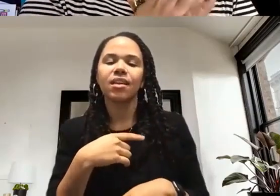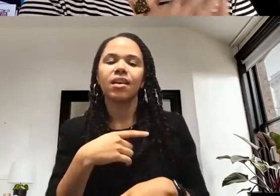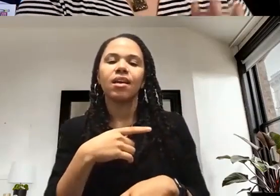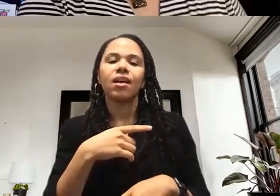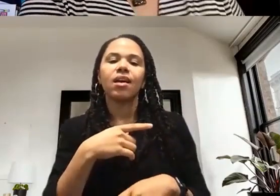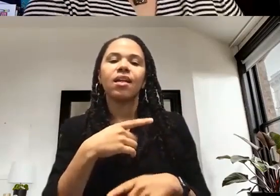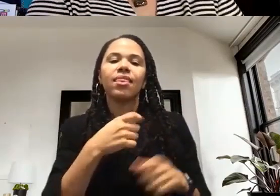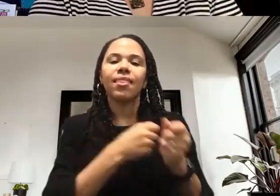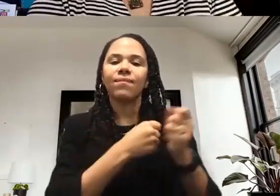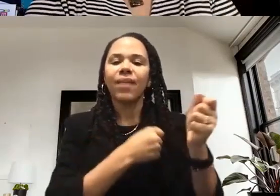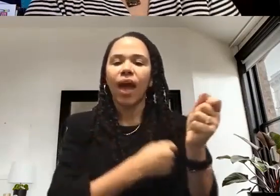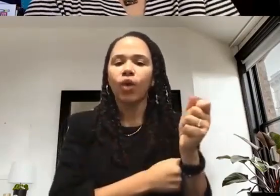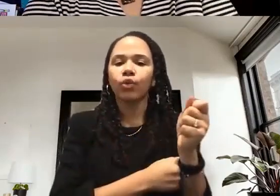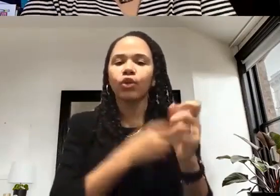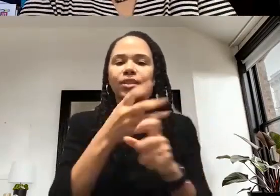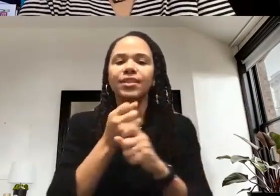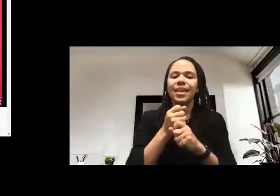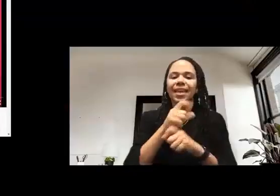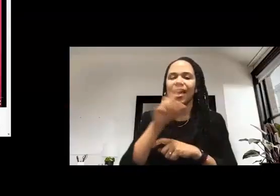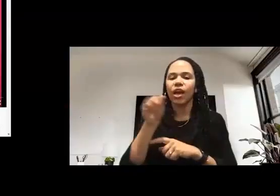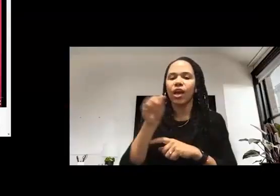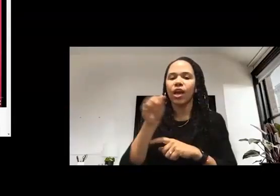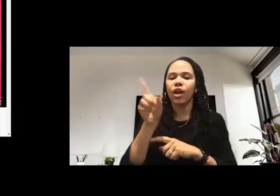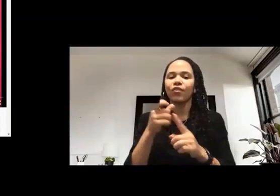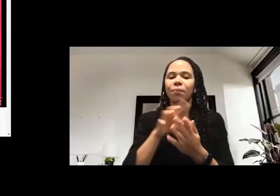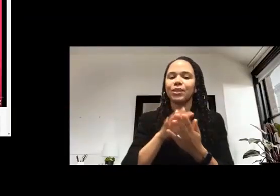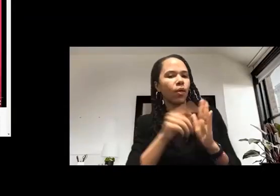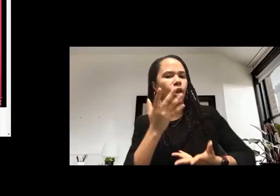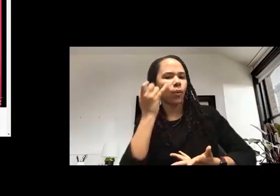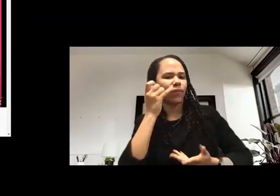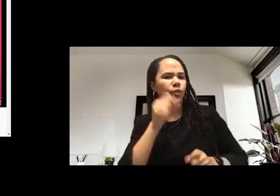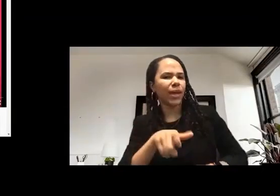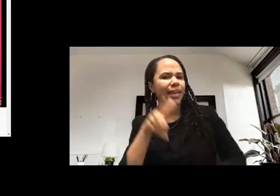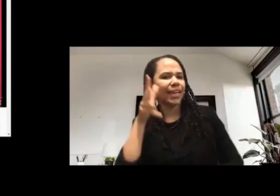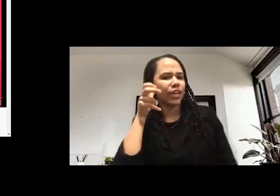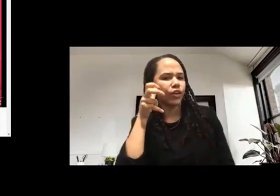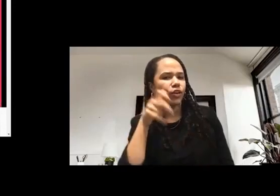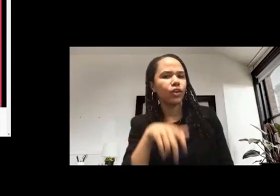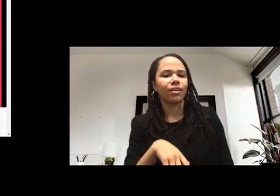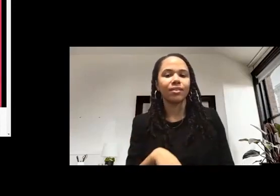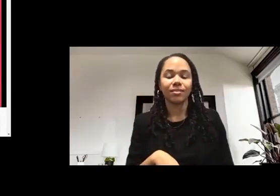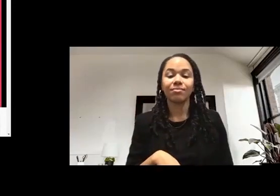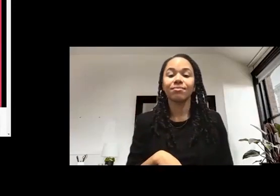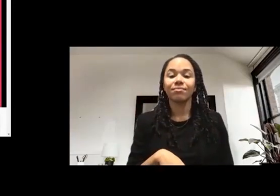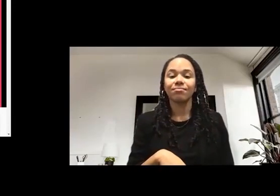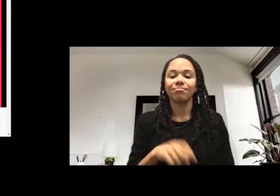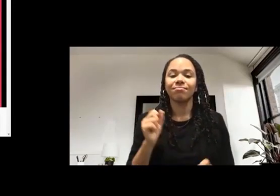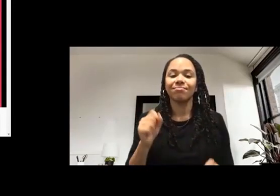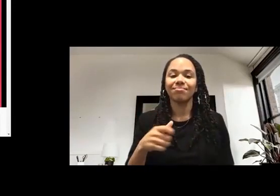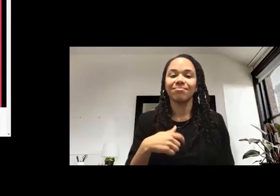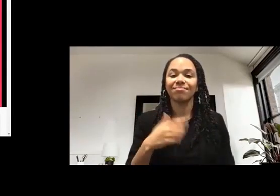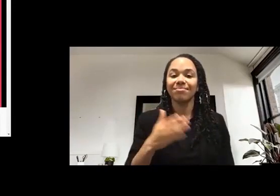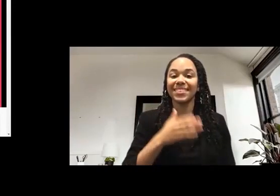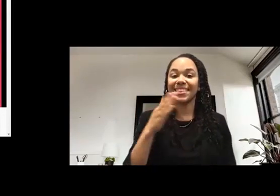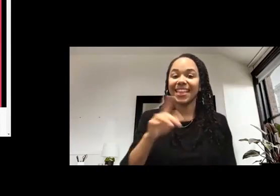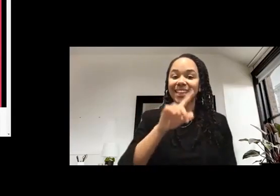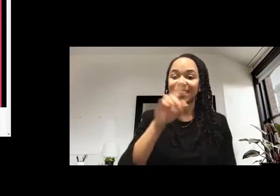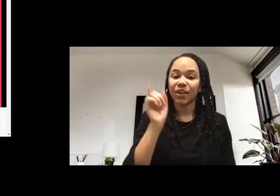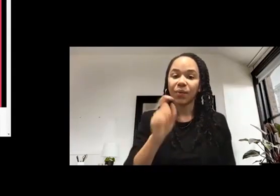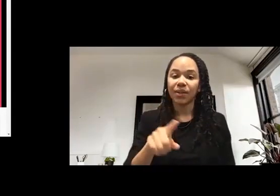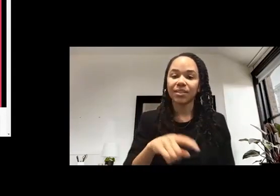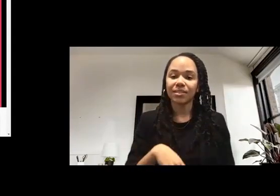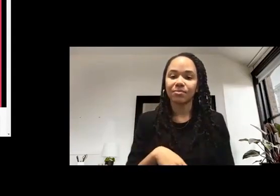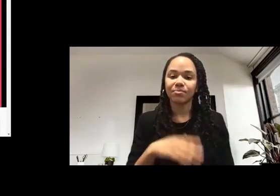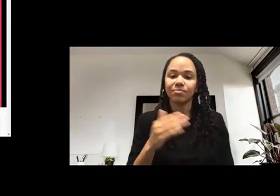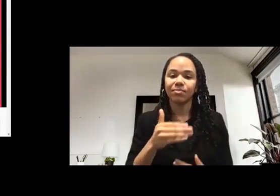Deaf Kids Code. All right, let's play that video. What's the next question? Yep. Our next